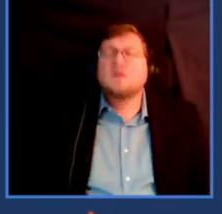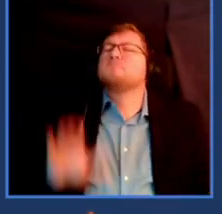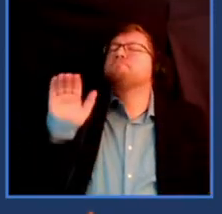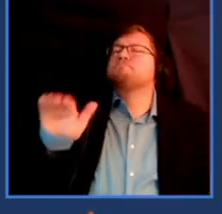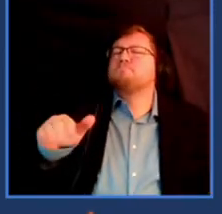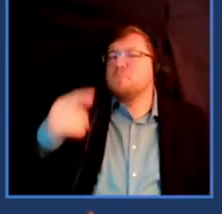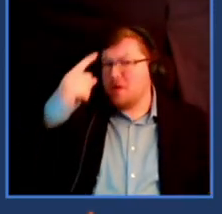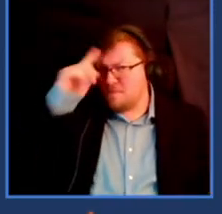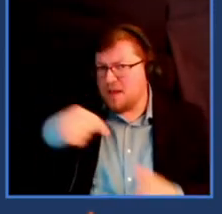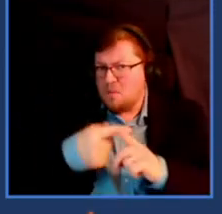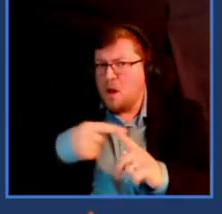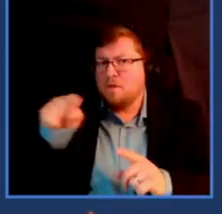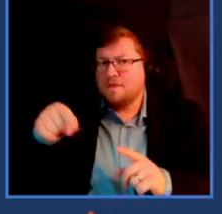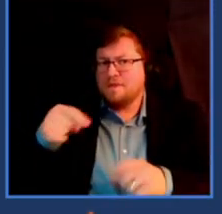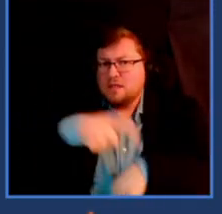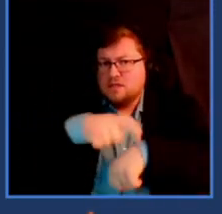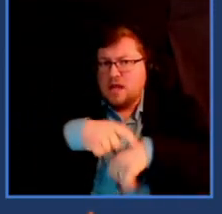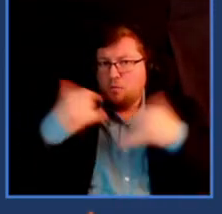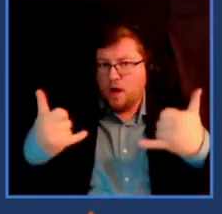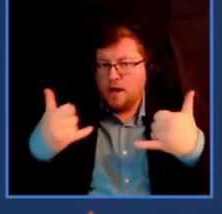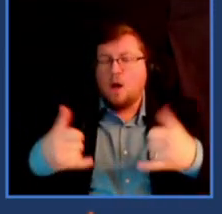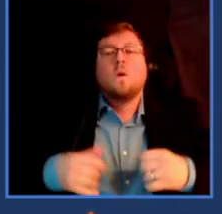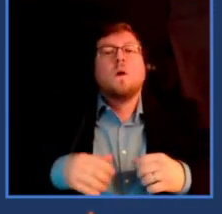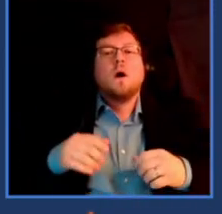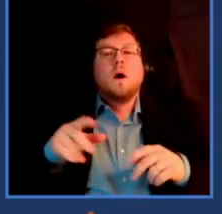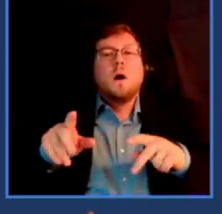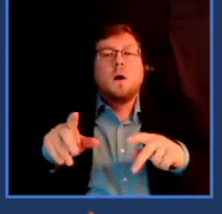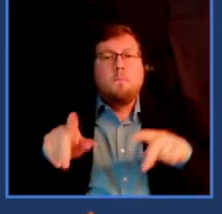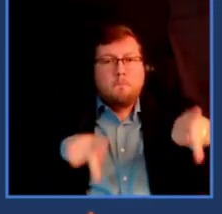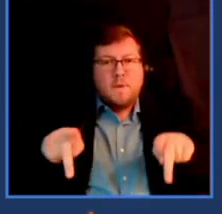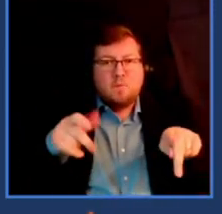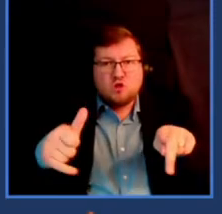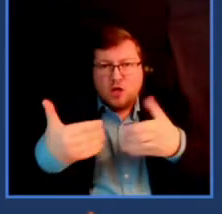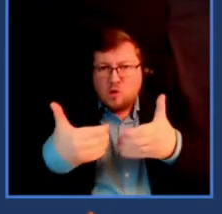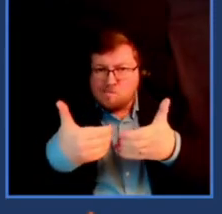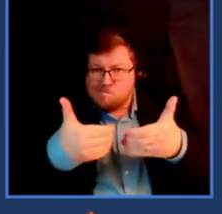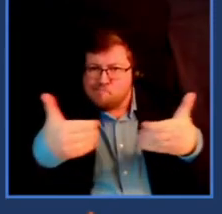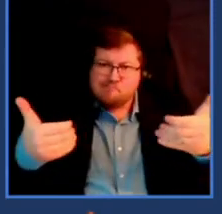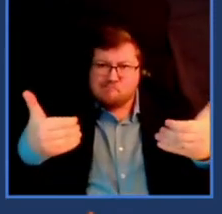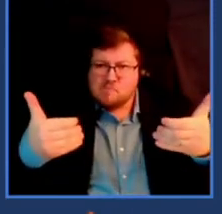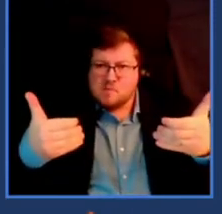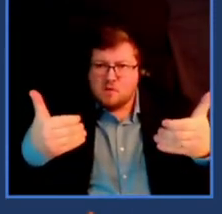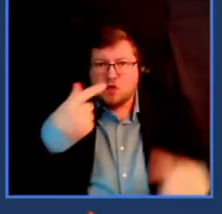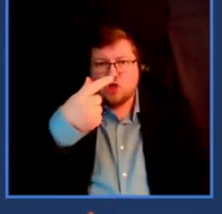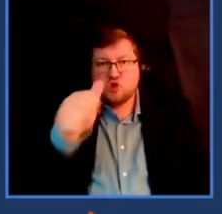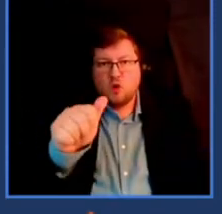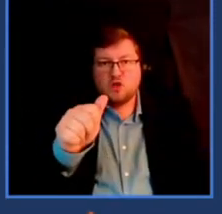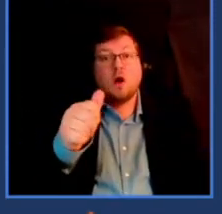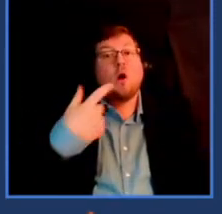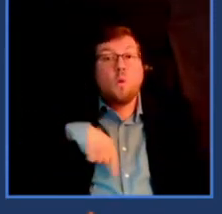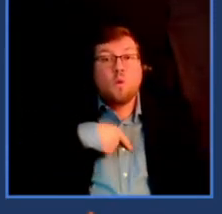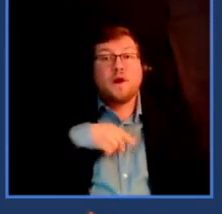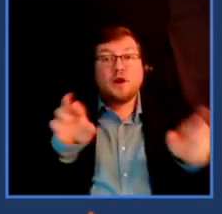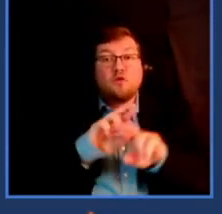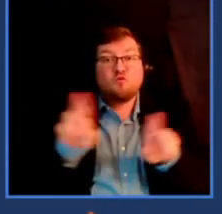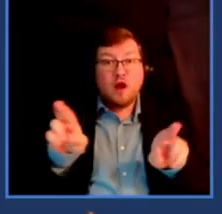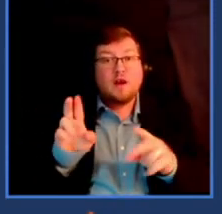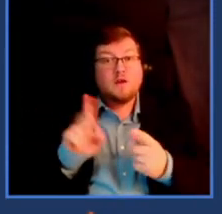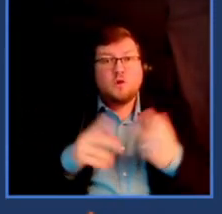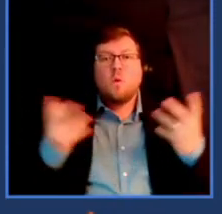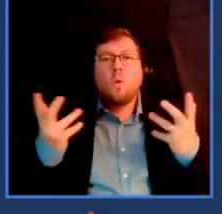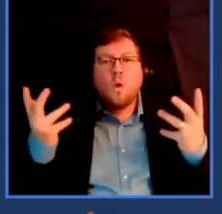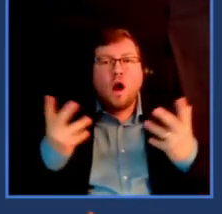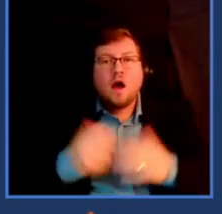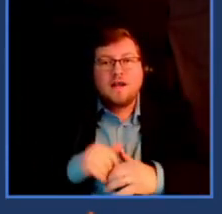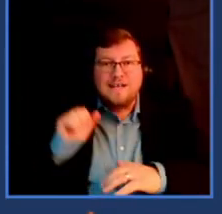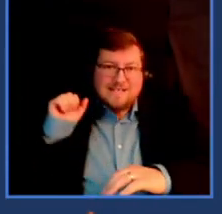In this defining moment when folks are trying to divide us, Georgia is getting ready to send to the United States Senate